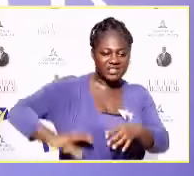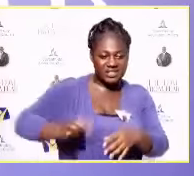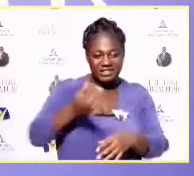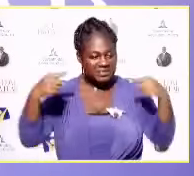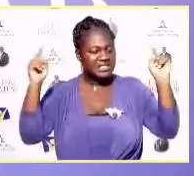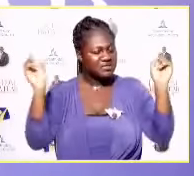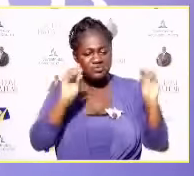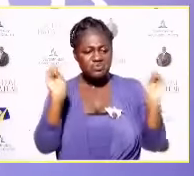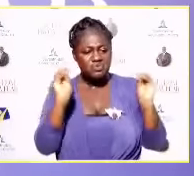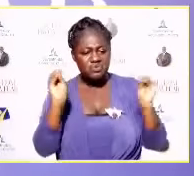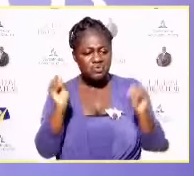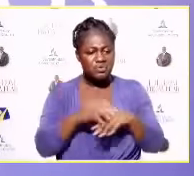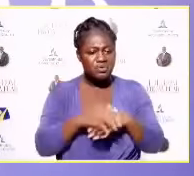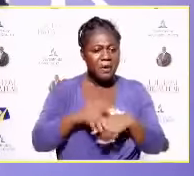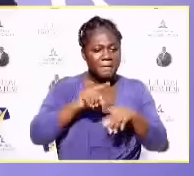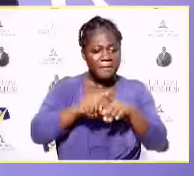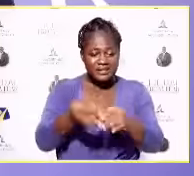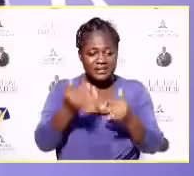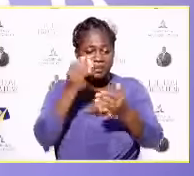are these false